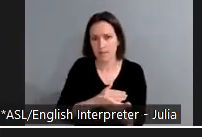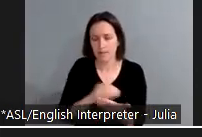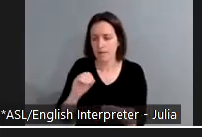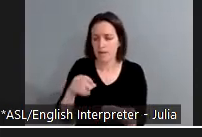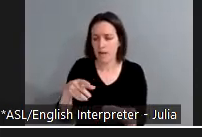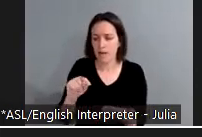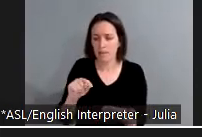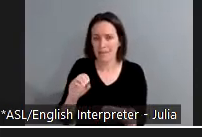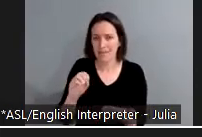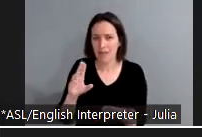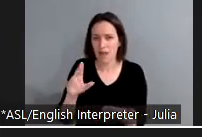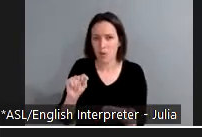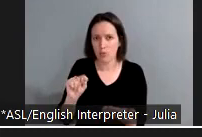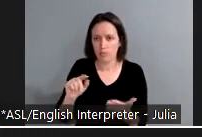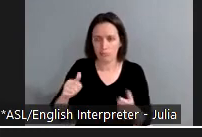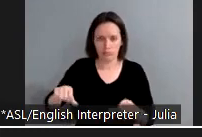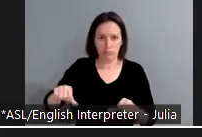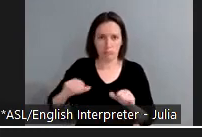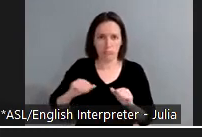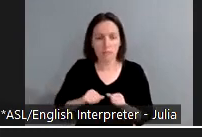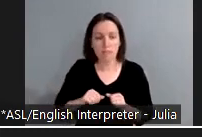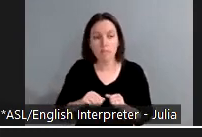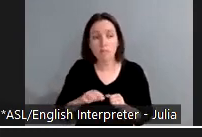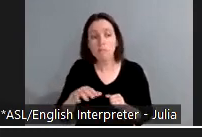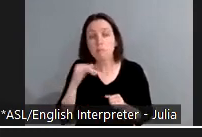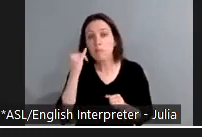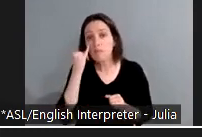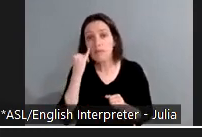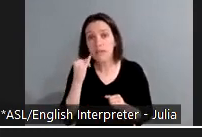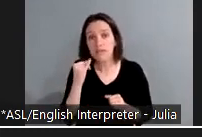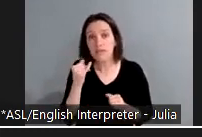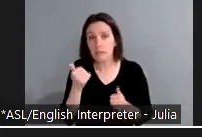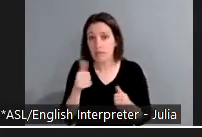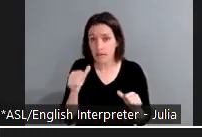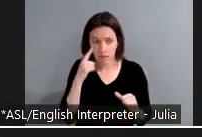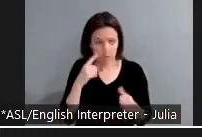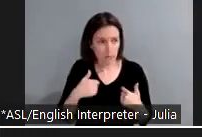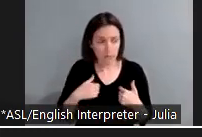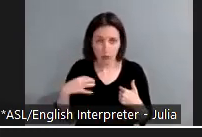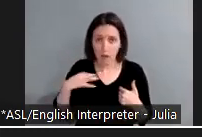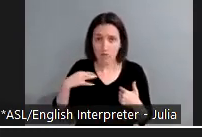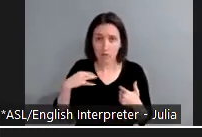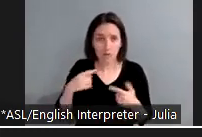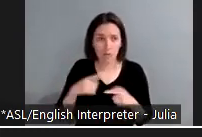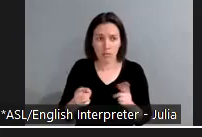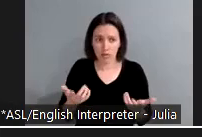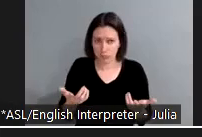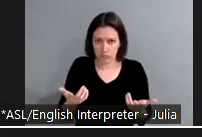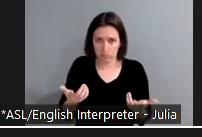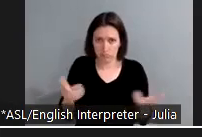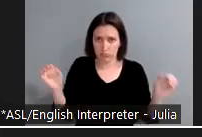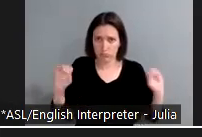For Summer EBT, if households believe they should be eligible, but have not been